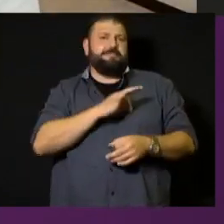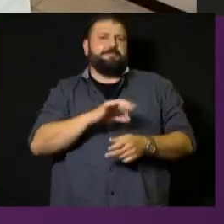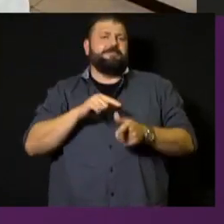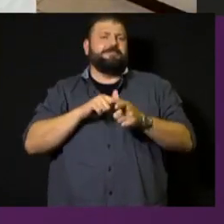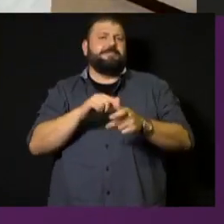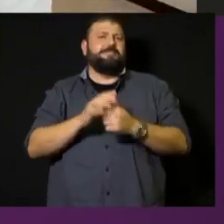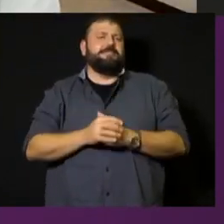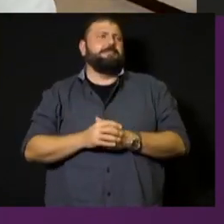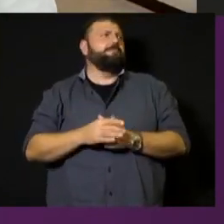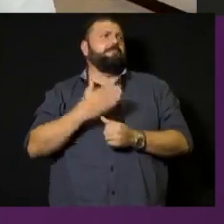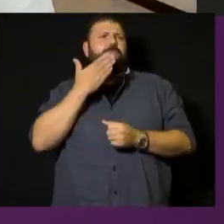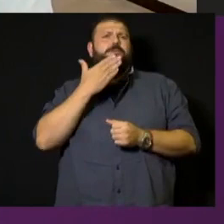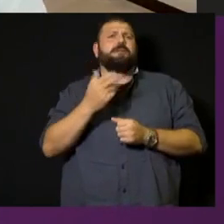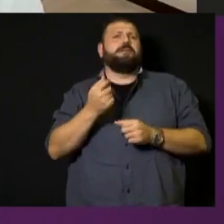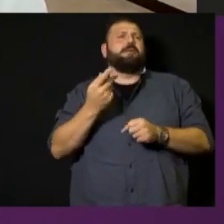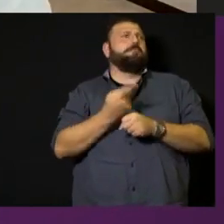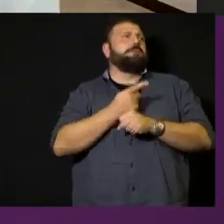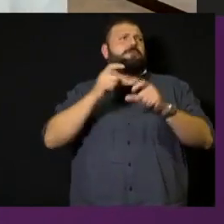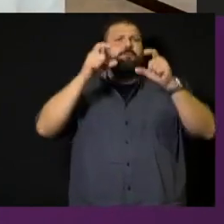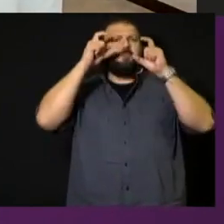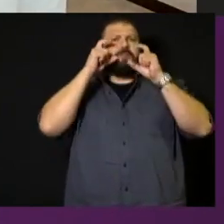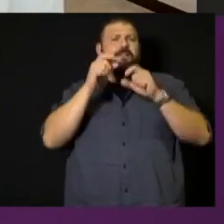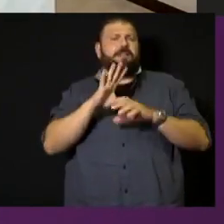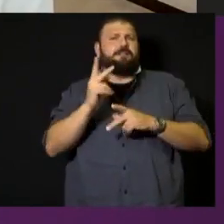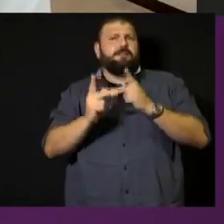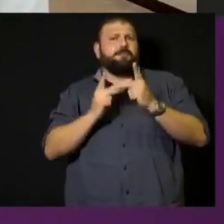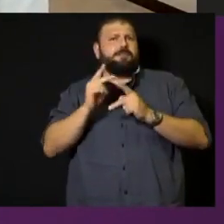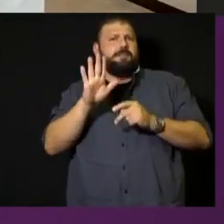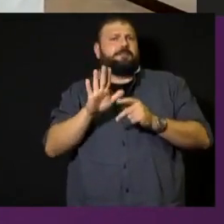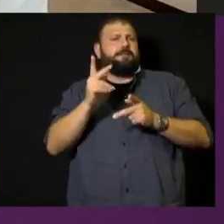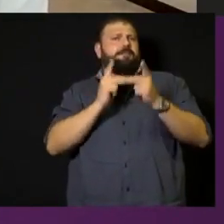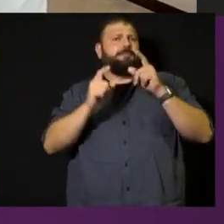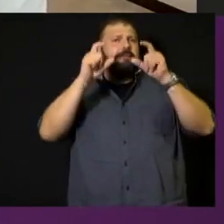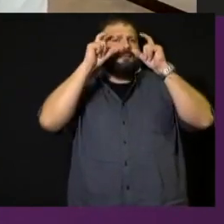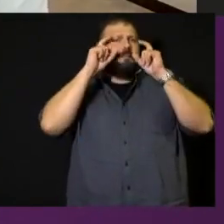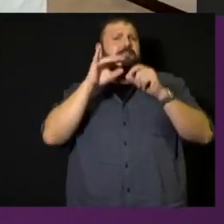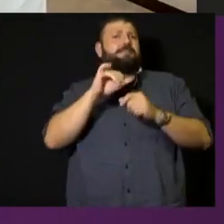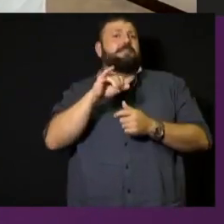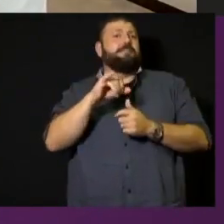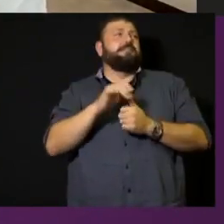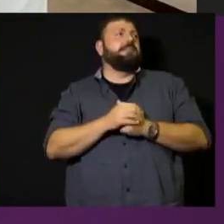Oye, Antonella, ¿qué pasó con los lentes? Parece que me los prestaste a mí.